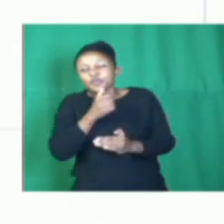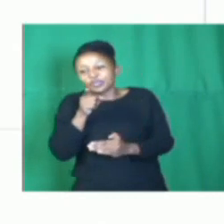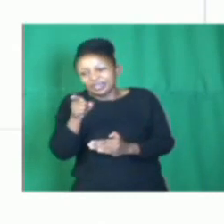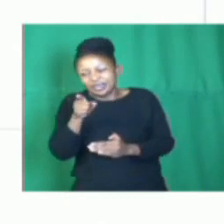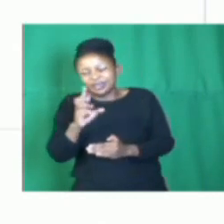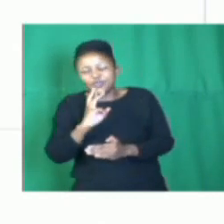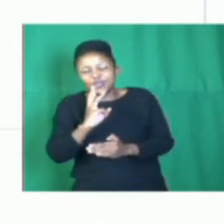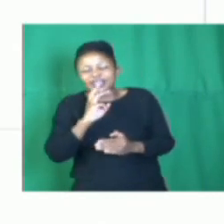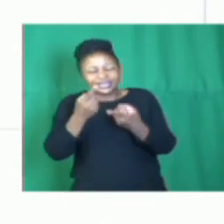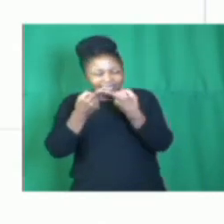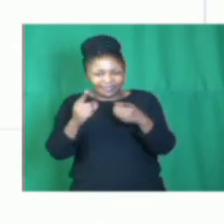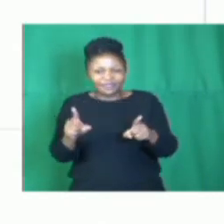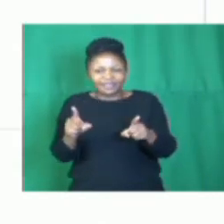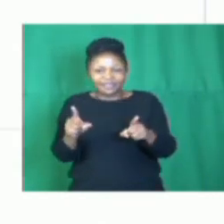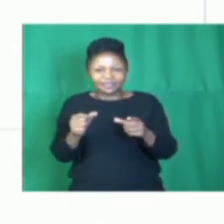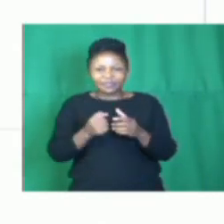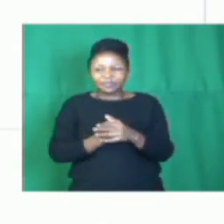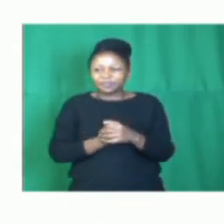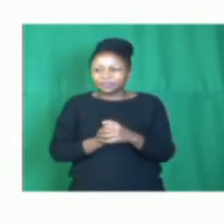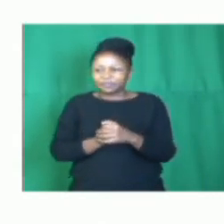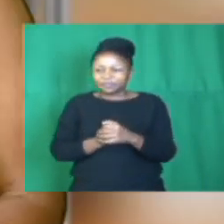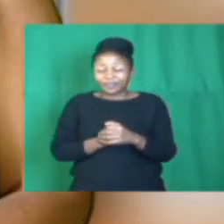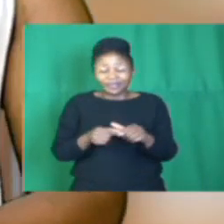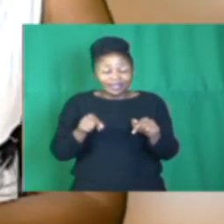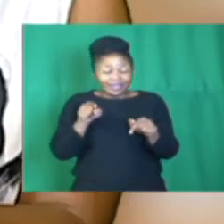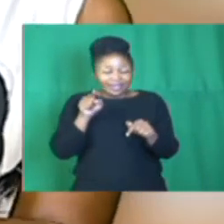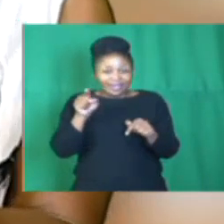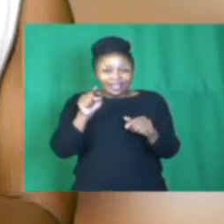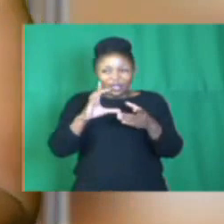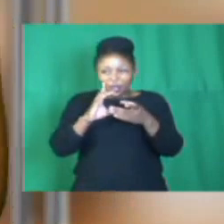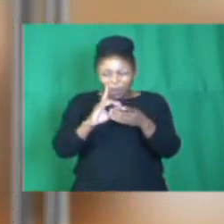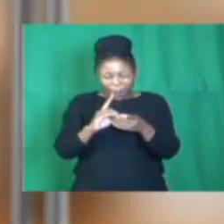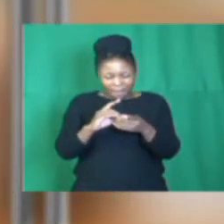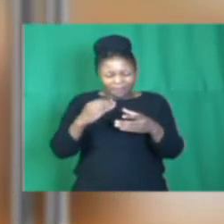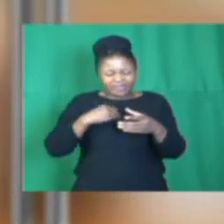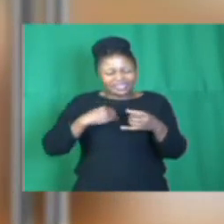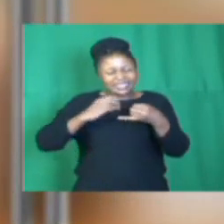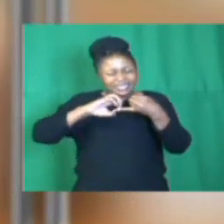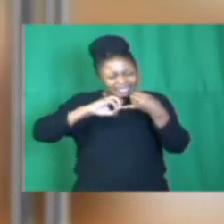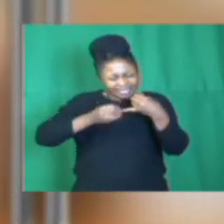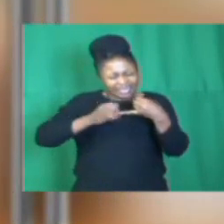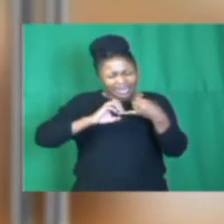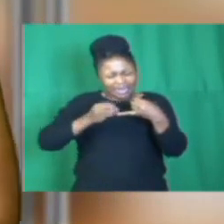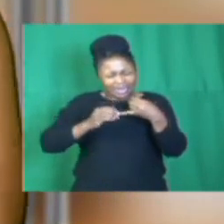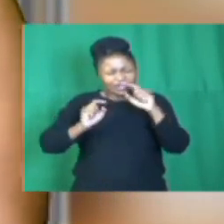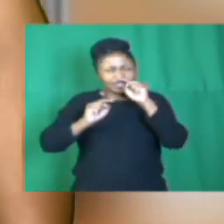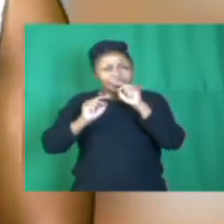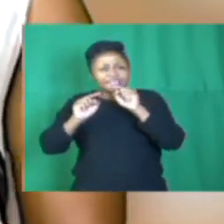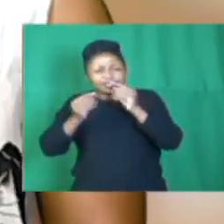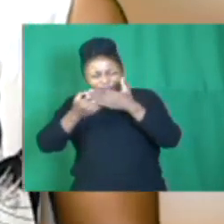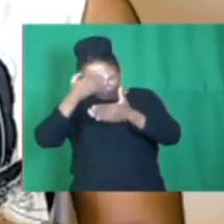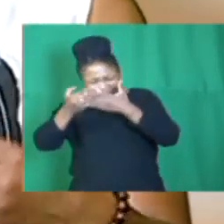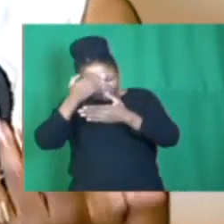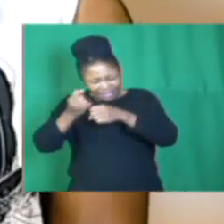us the difference and everything. My dear Lena, we were trying to read questions with